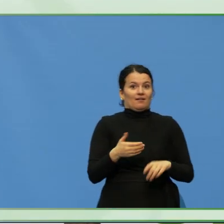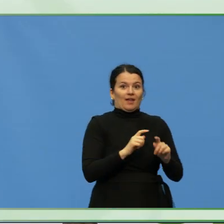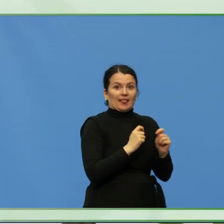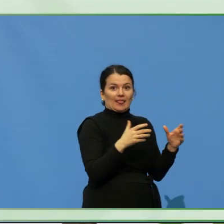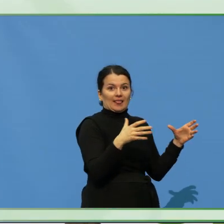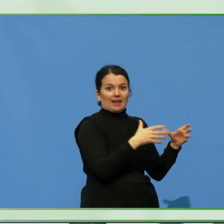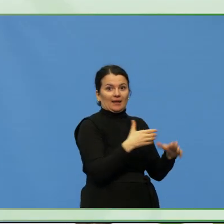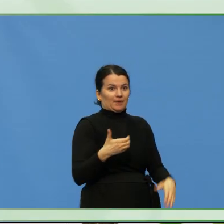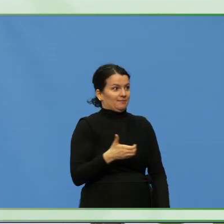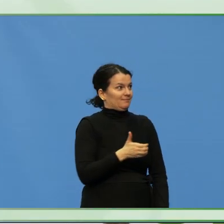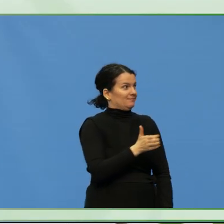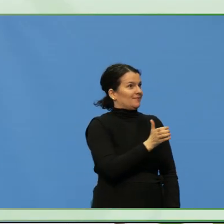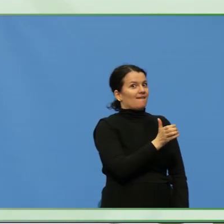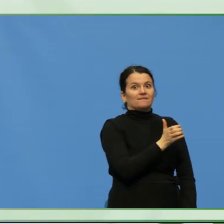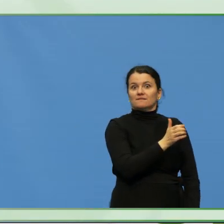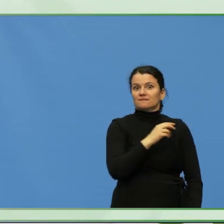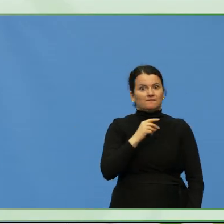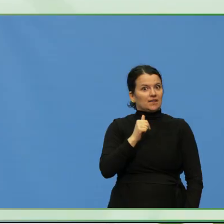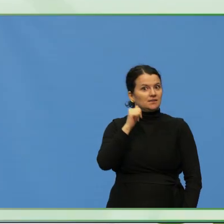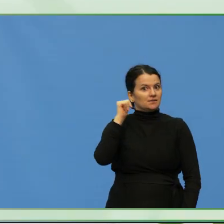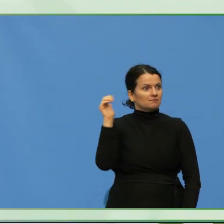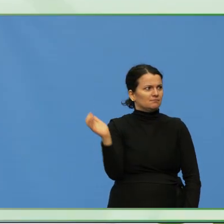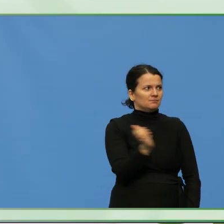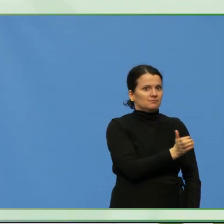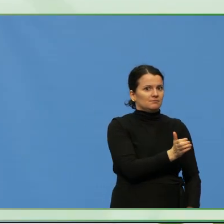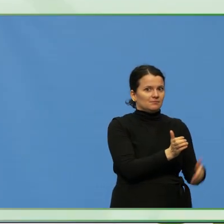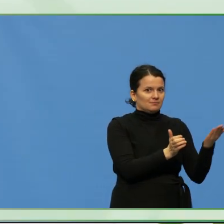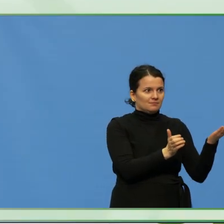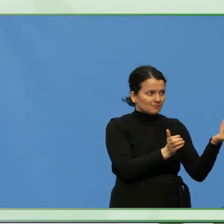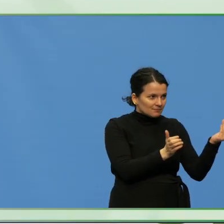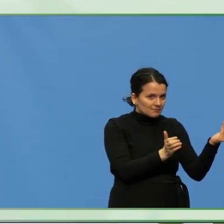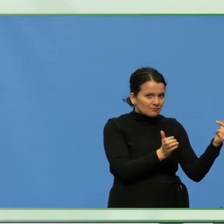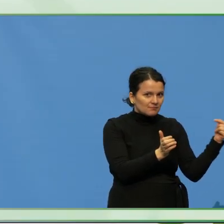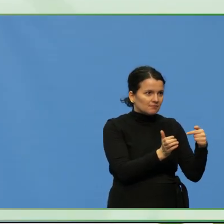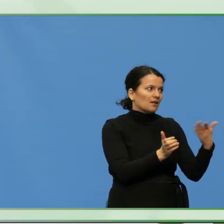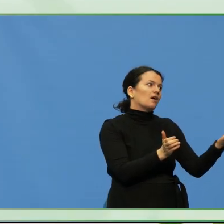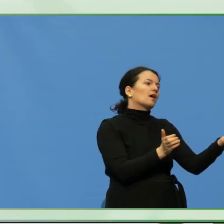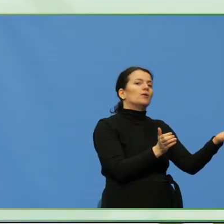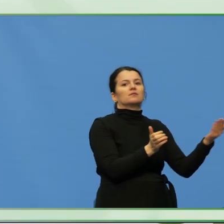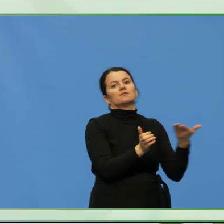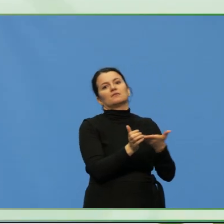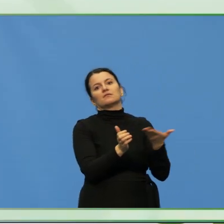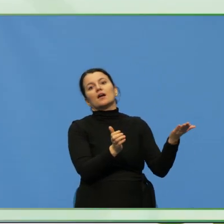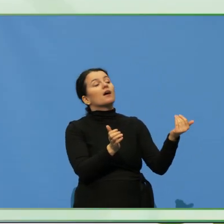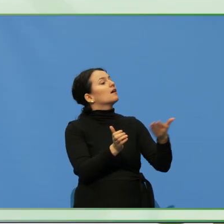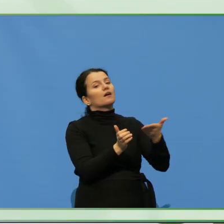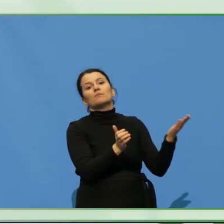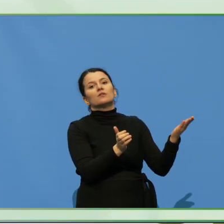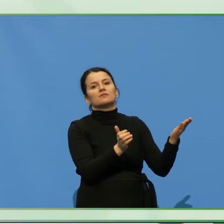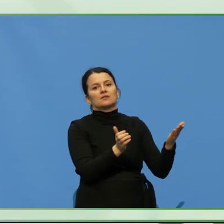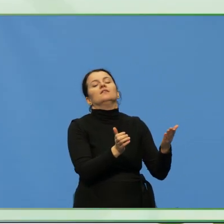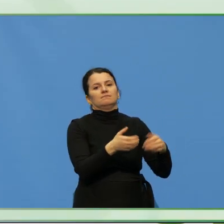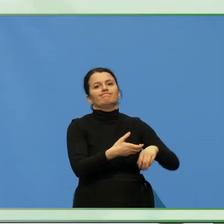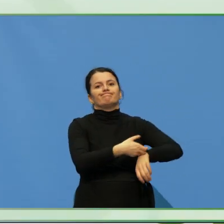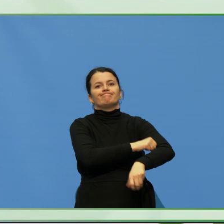I shared it very quickly and said, okay, folks, let's go. And we started doing